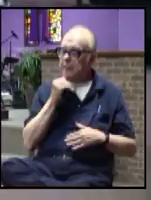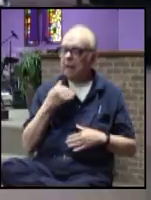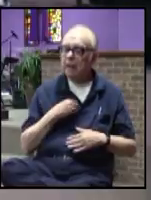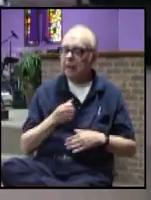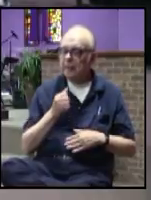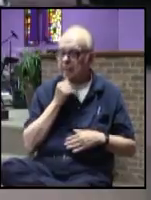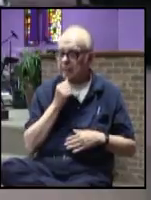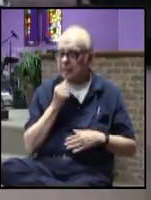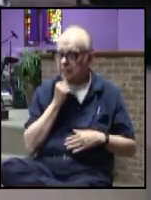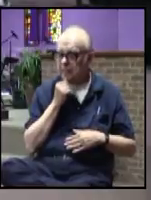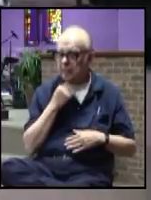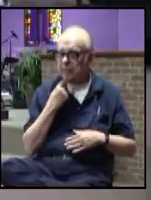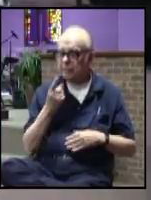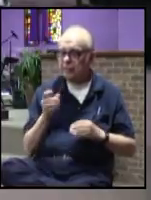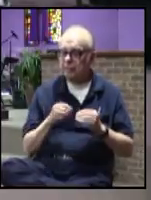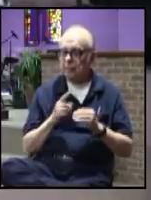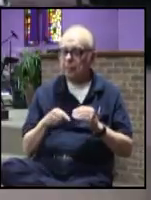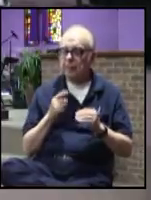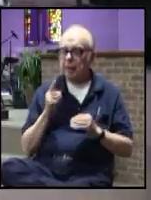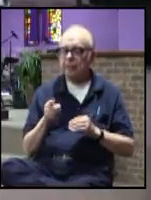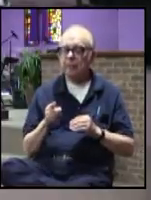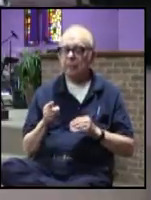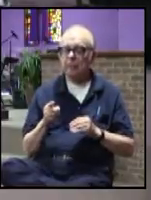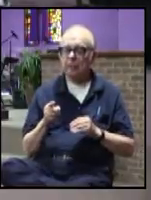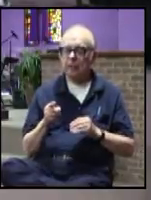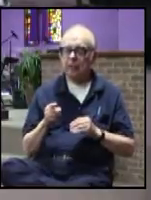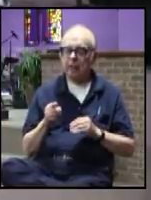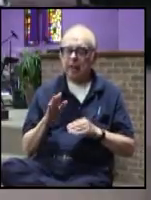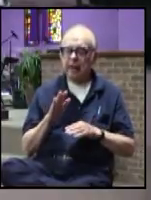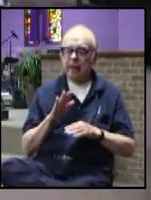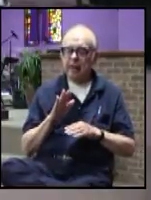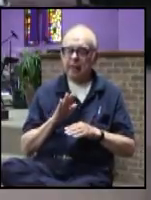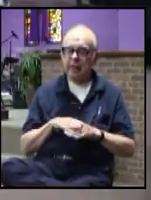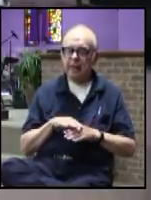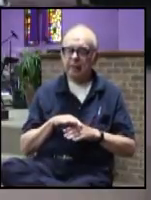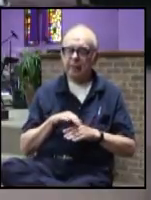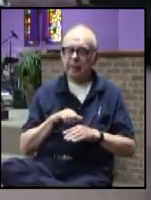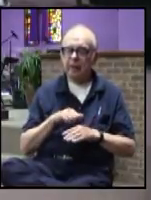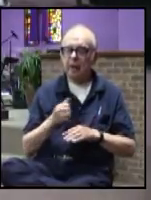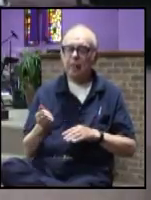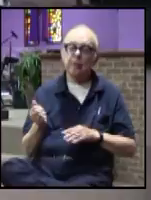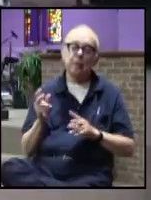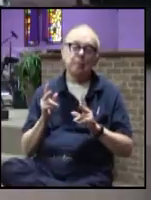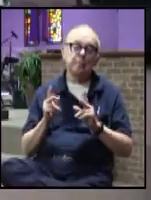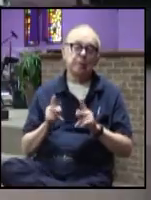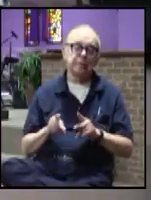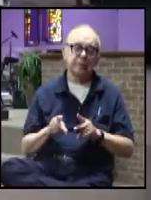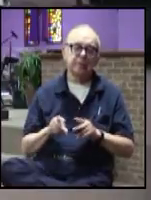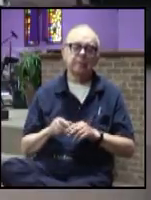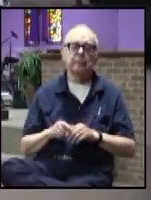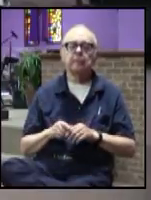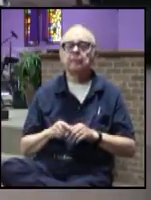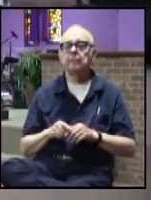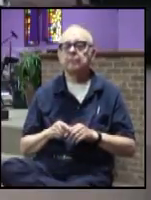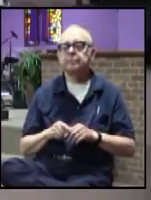Impatience says more about you than it does the other person.